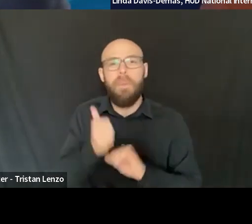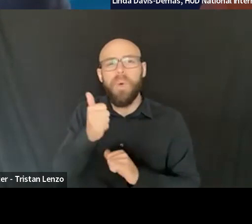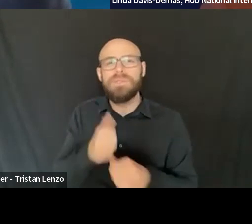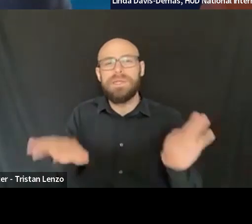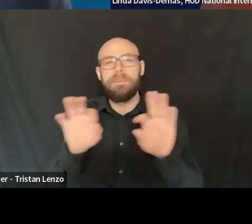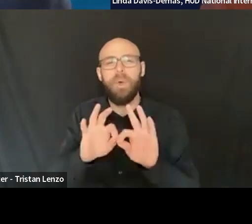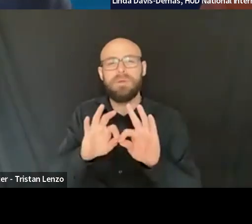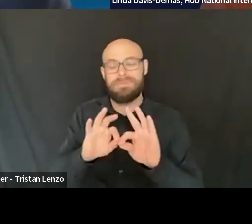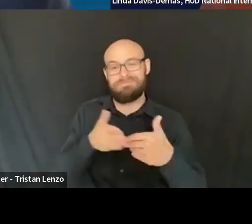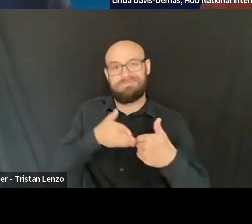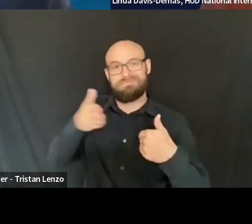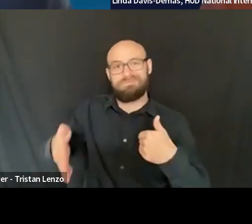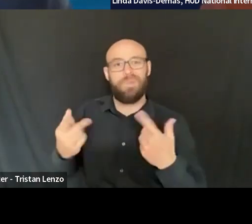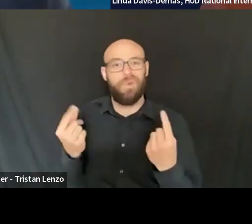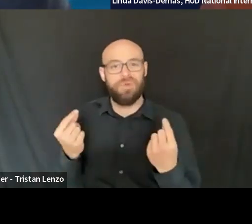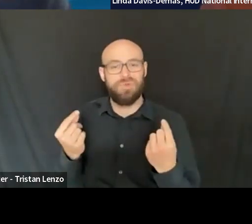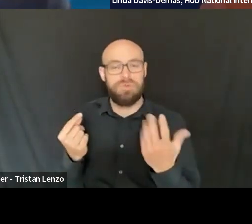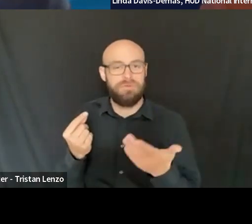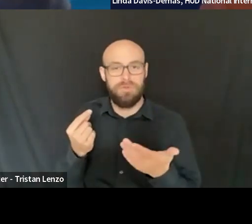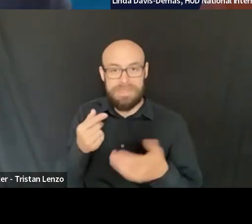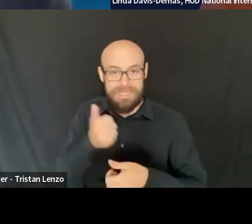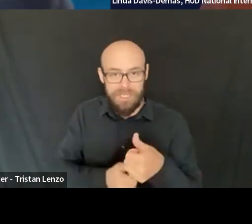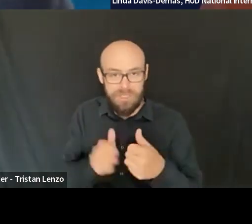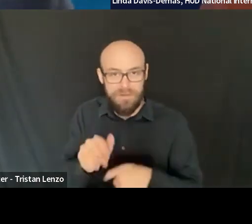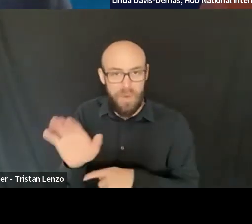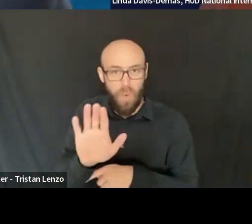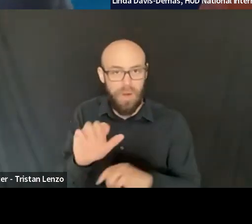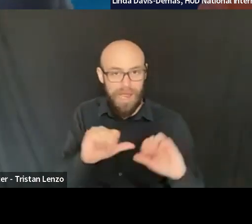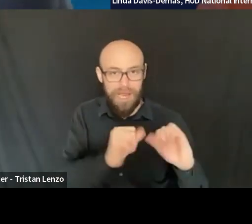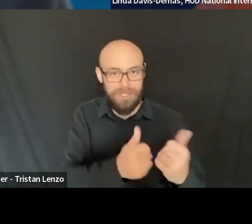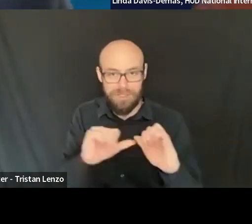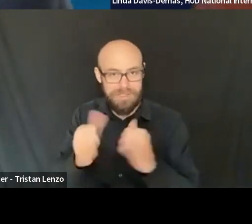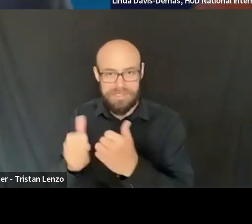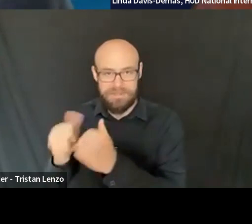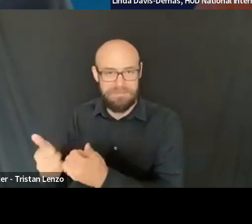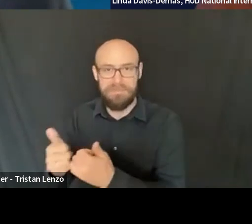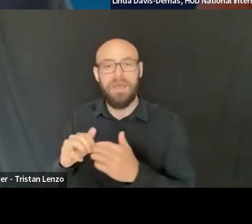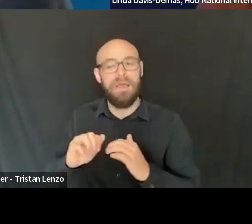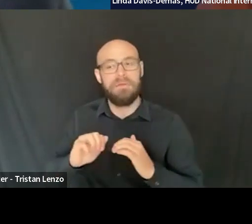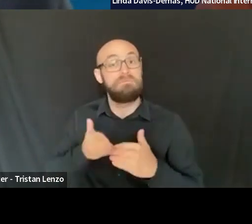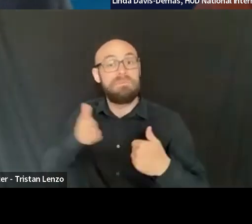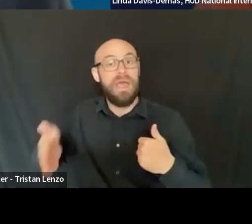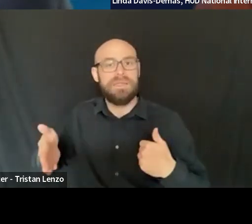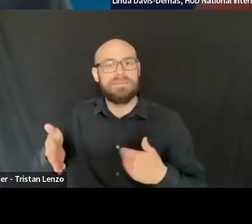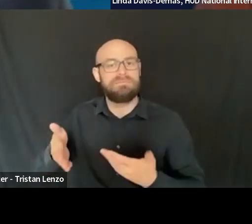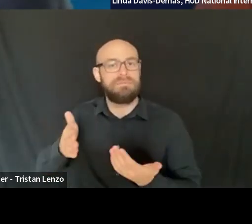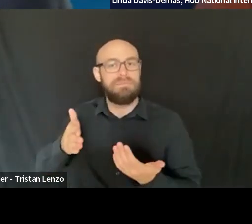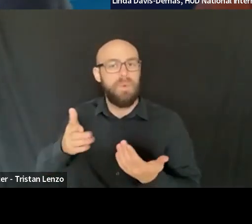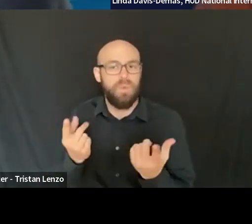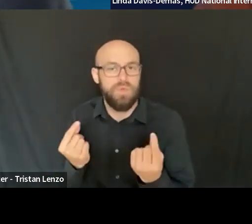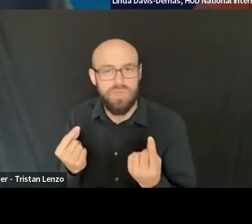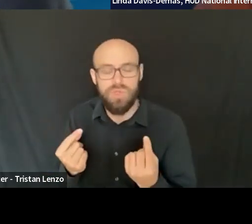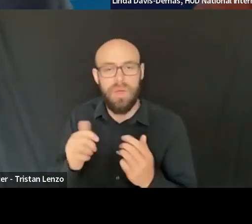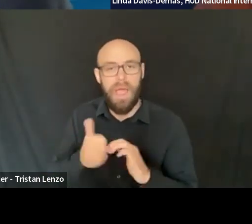step forward in each of your respective associations to help advance that sort of cause or that mission statement that we have